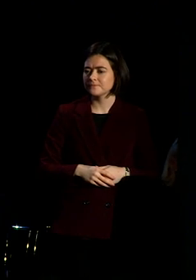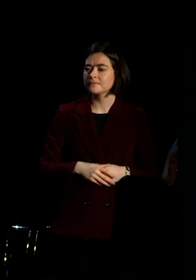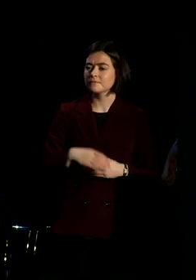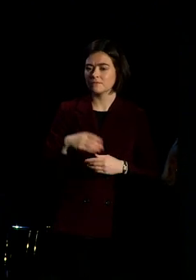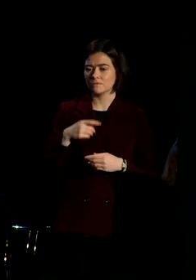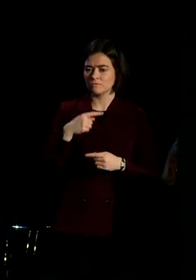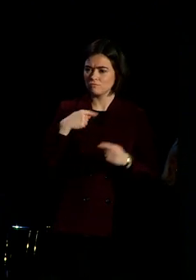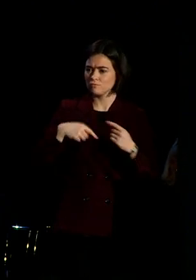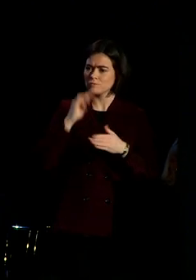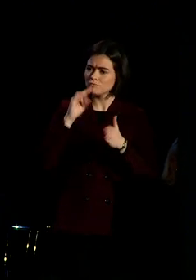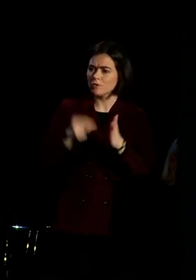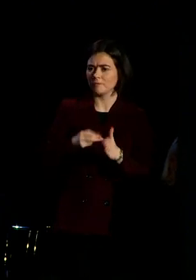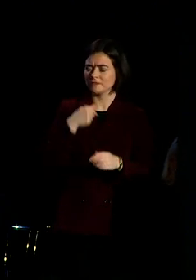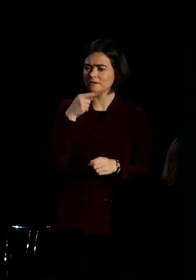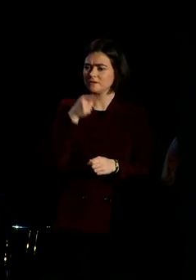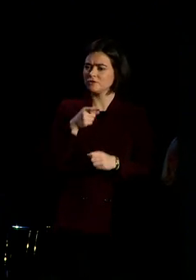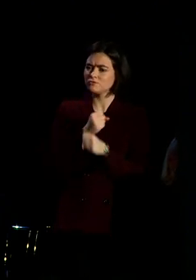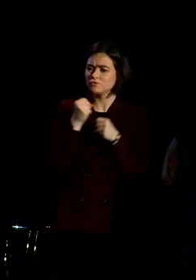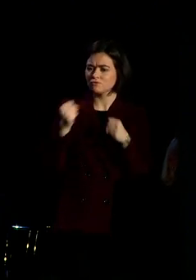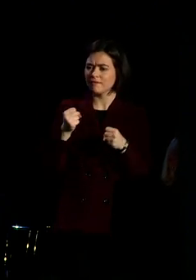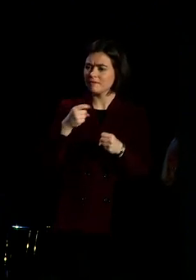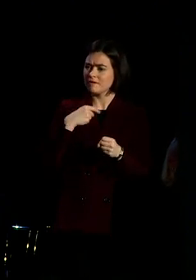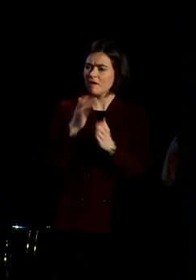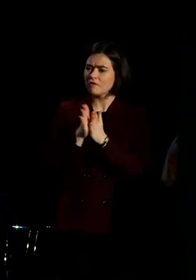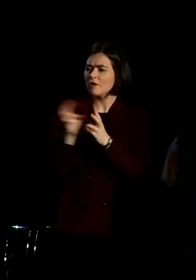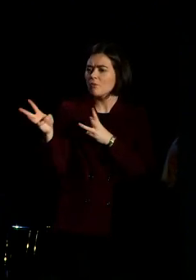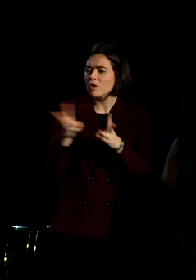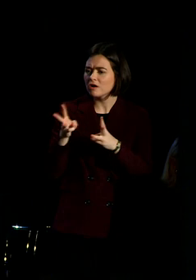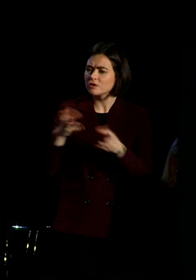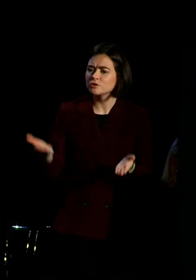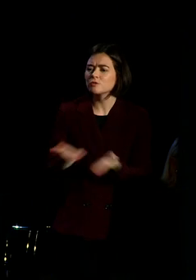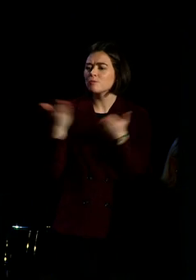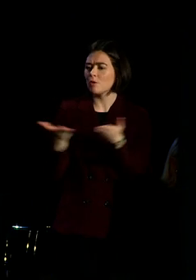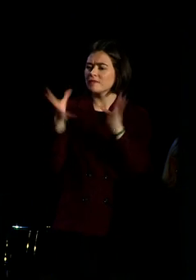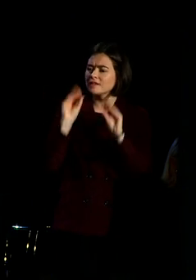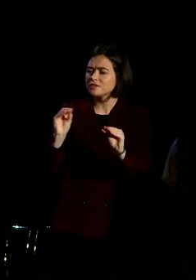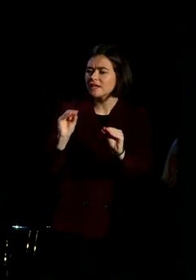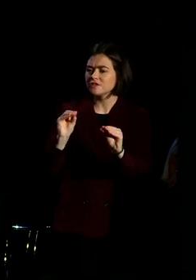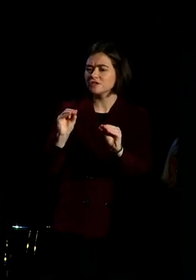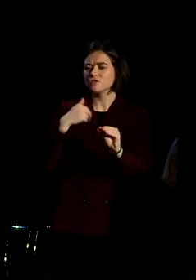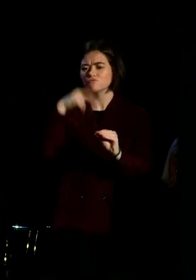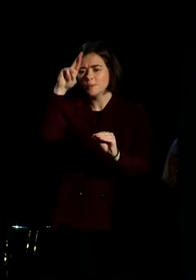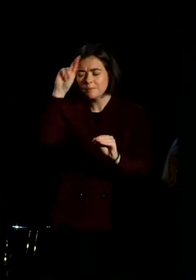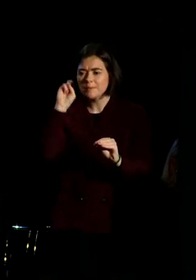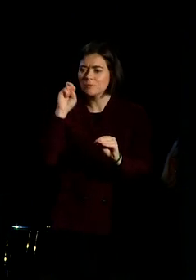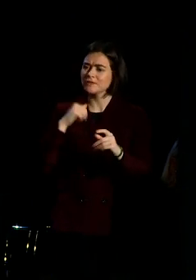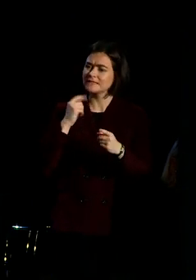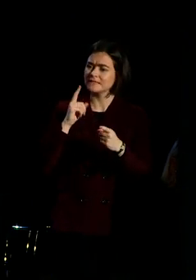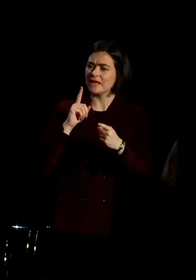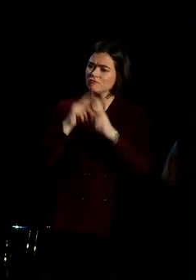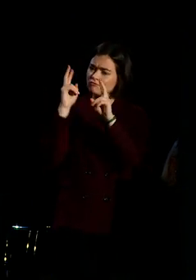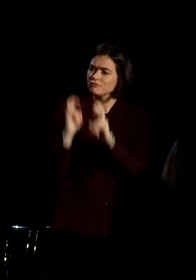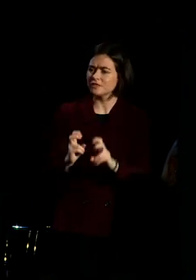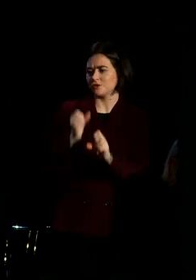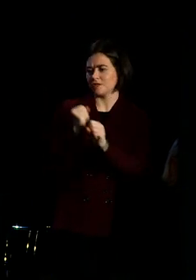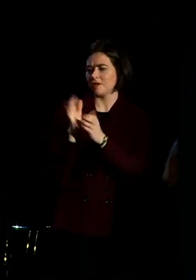We pledge to strengthen our efforts to promote education, remembrance, and research